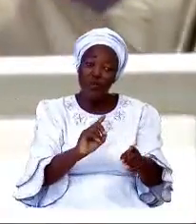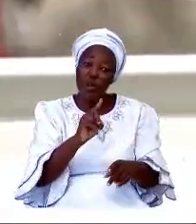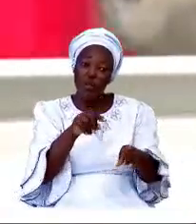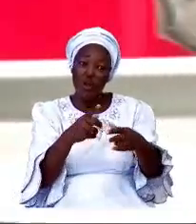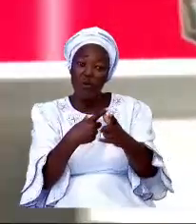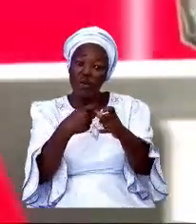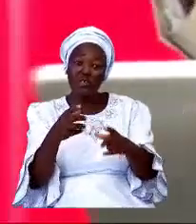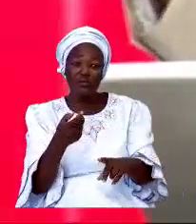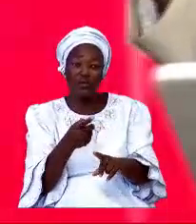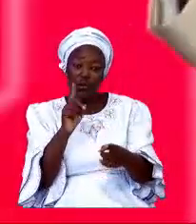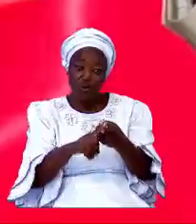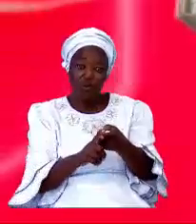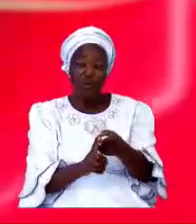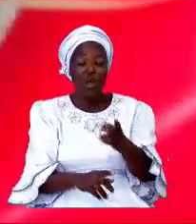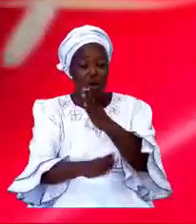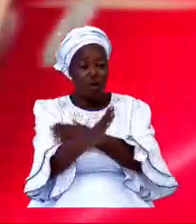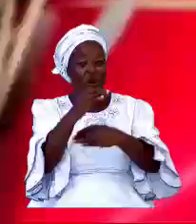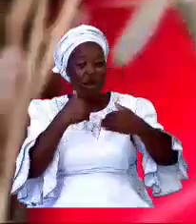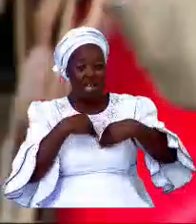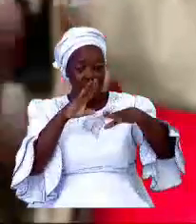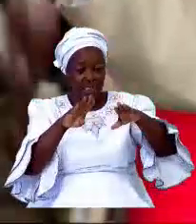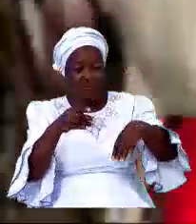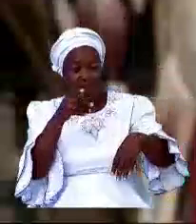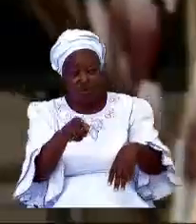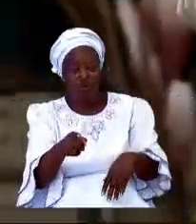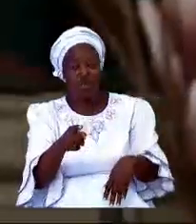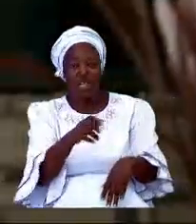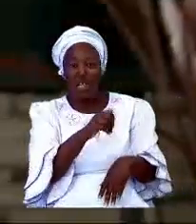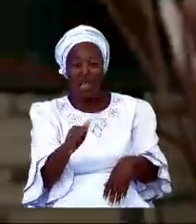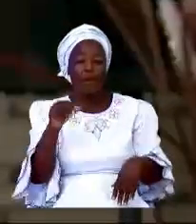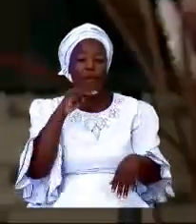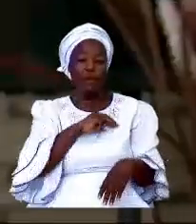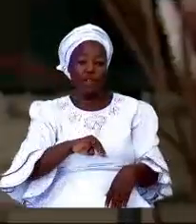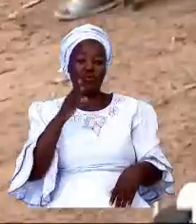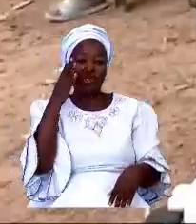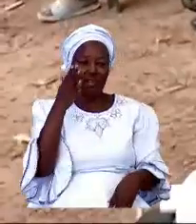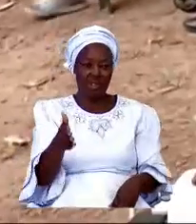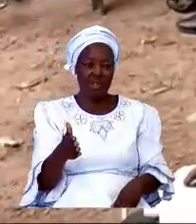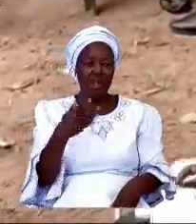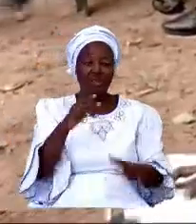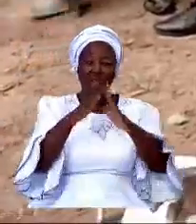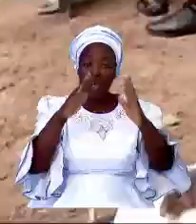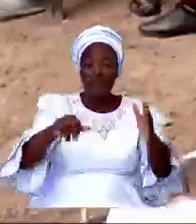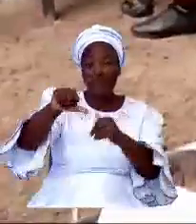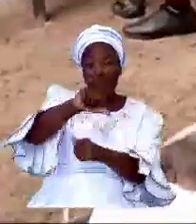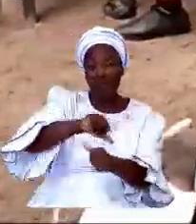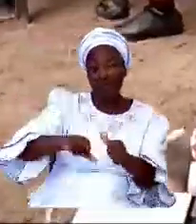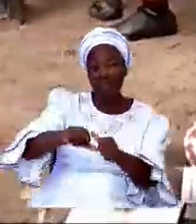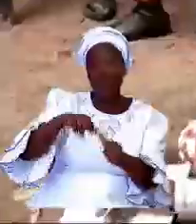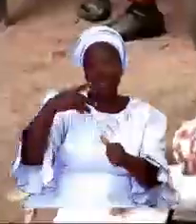you are running away from God, has given you a ministry there. The house